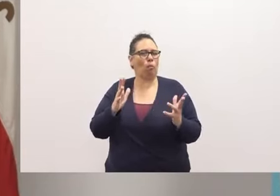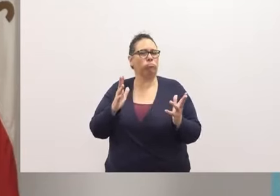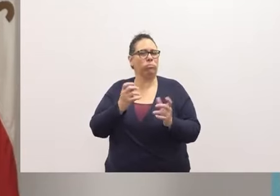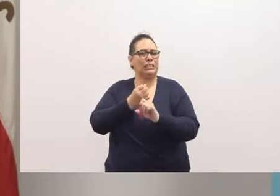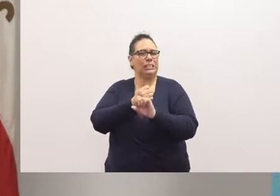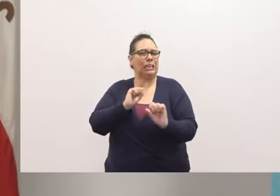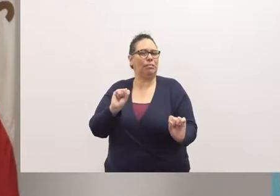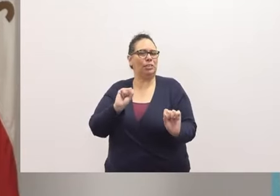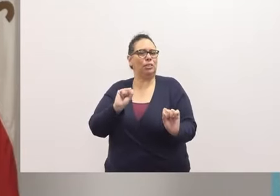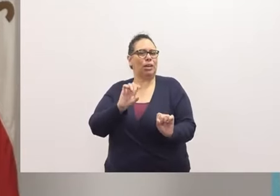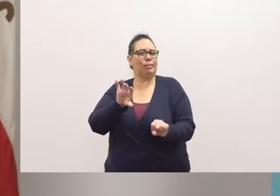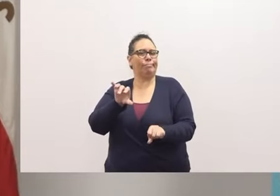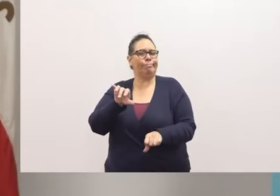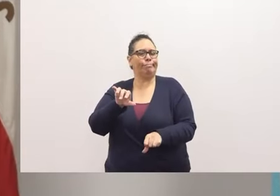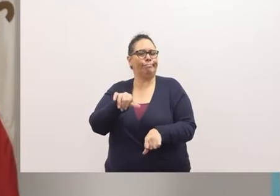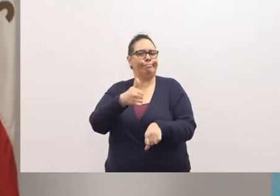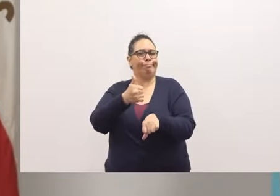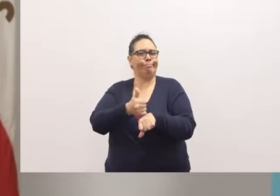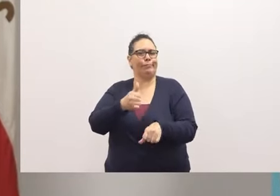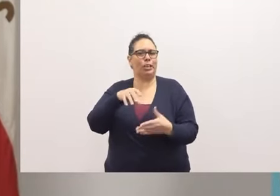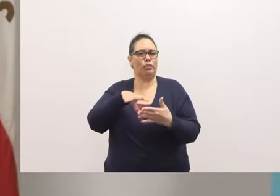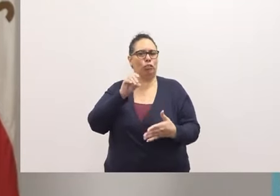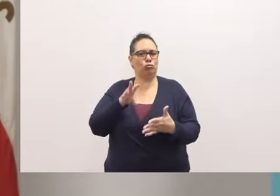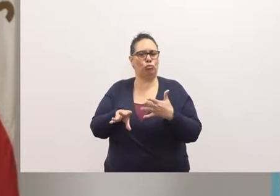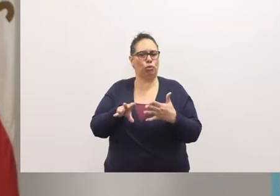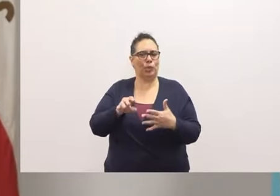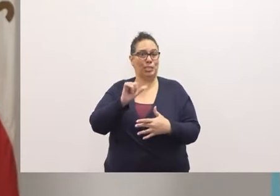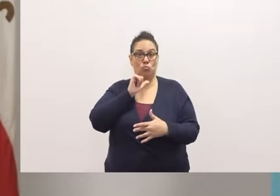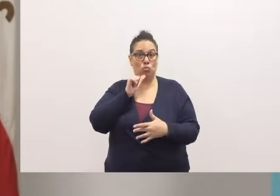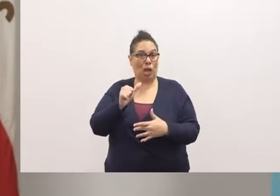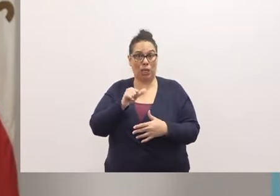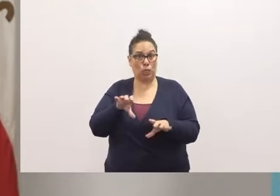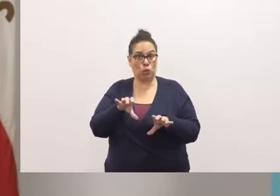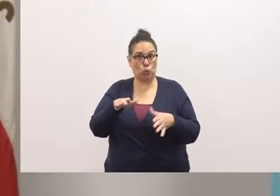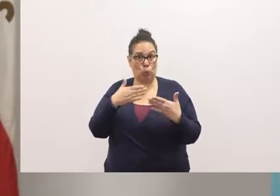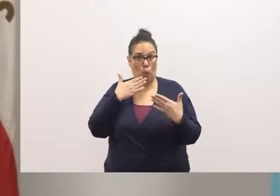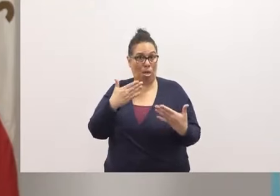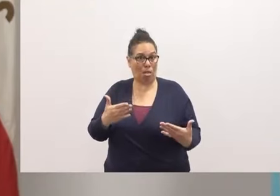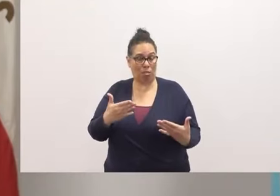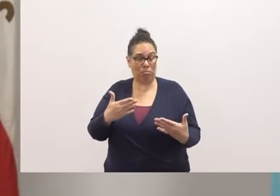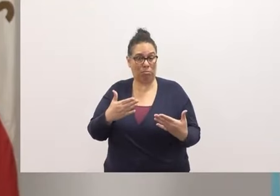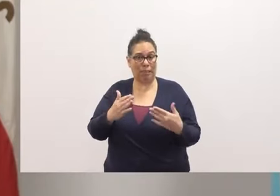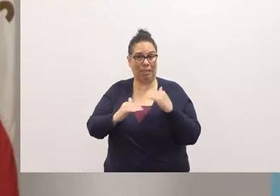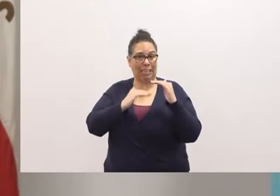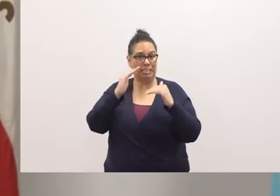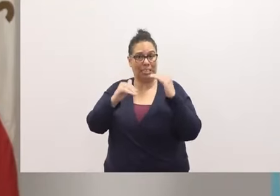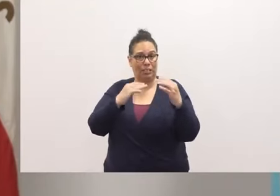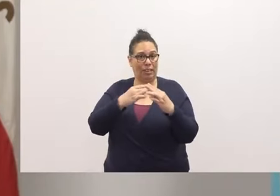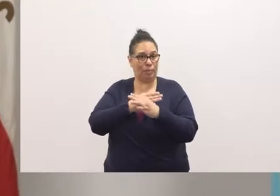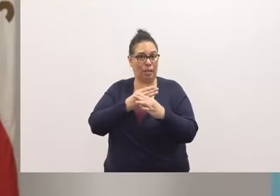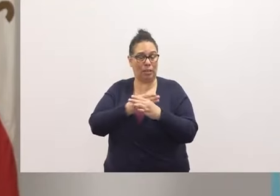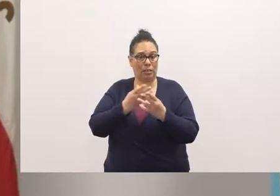have in place for those students who don't do well in accelerated math,